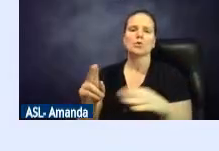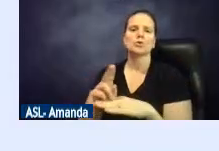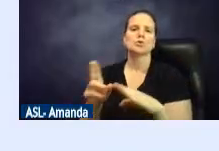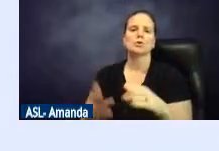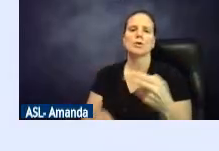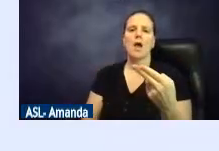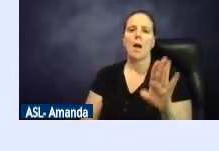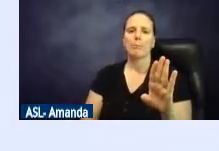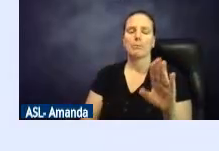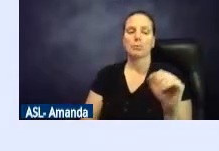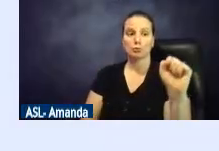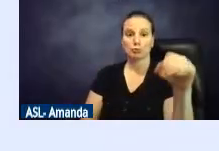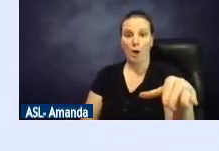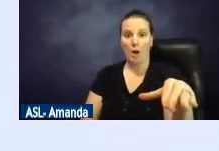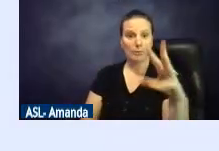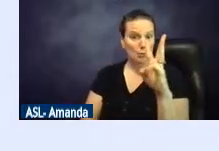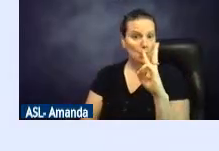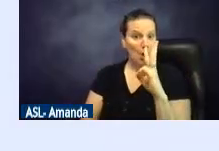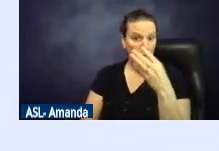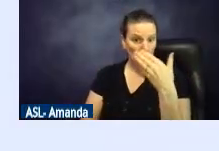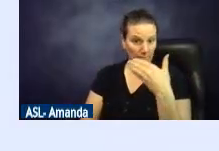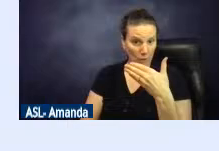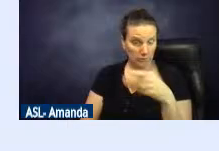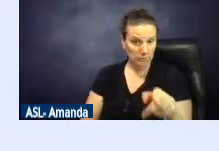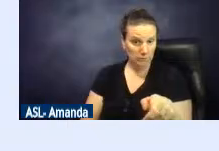rather drops the user at the waterfront.